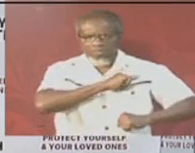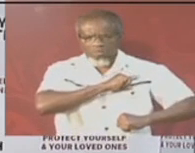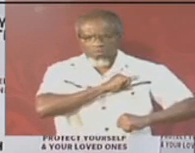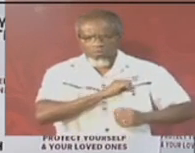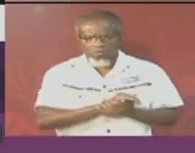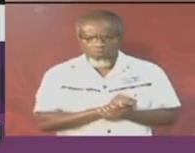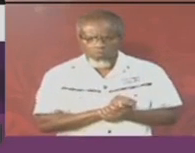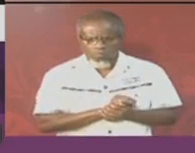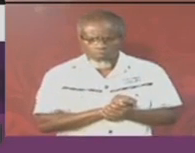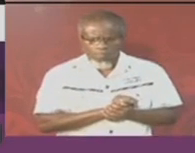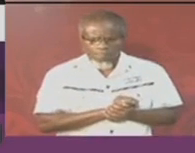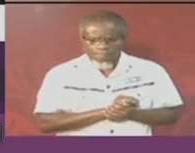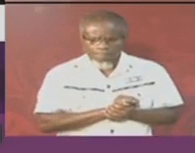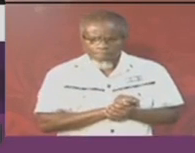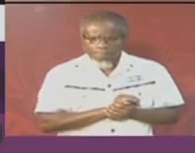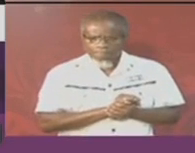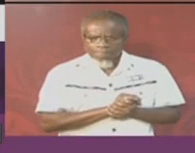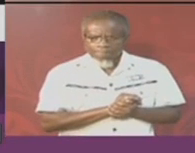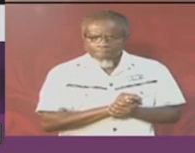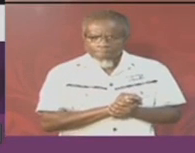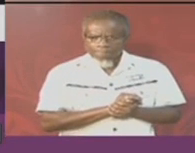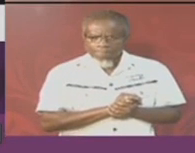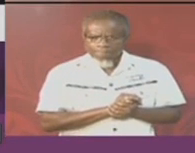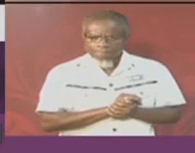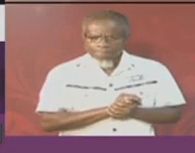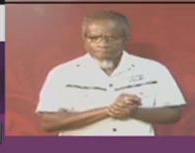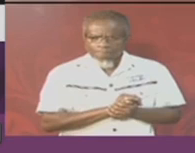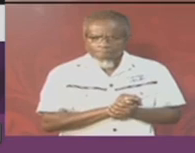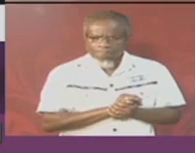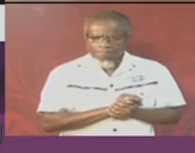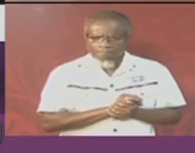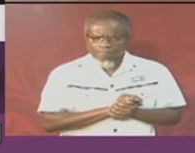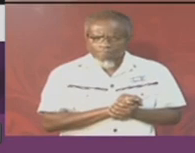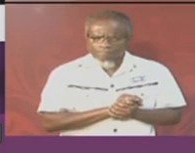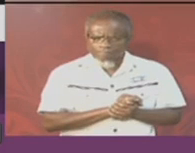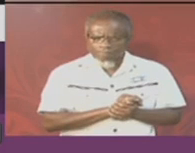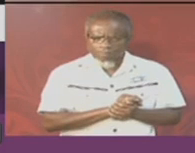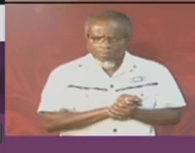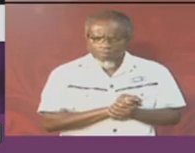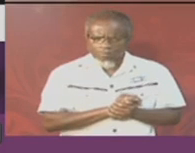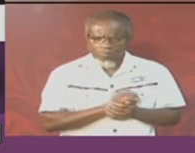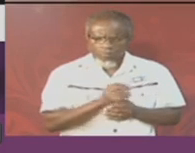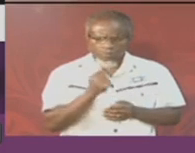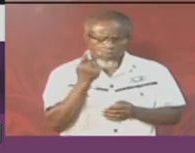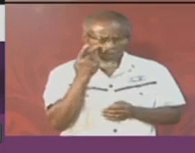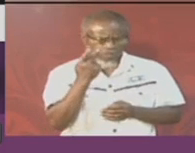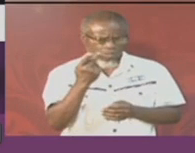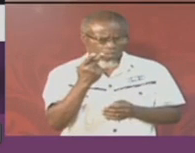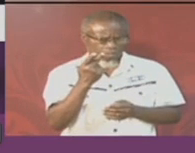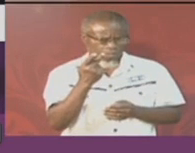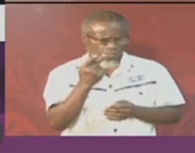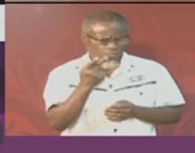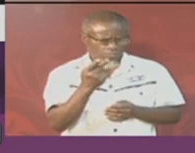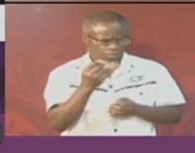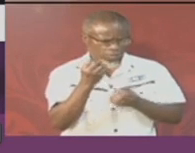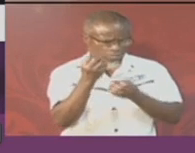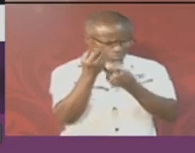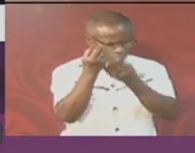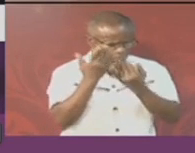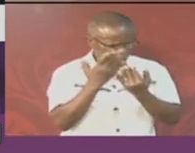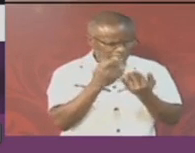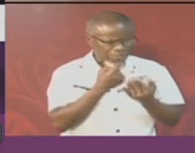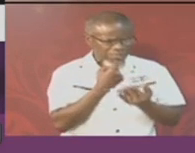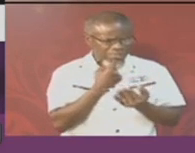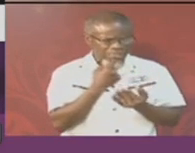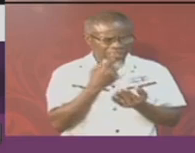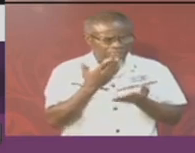which seems to suggest that soldiers will be mandated to take the vaccine. And I know the minister would have said on many occasions on this platform